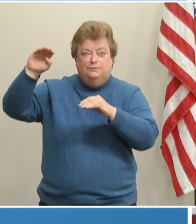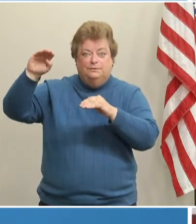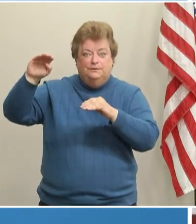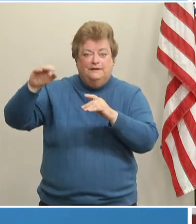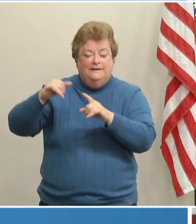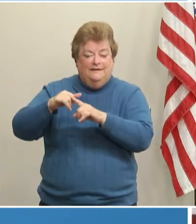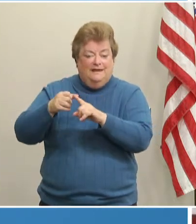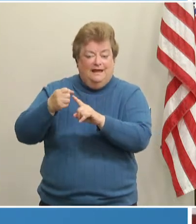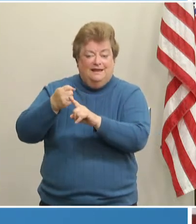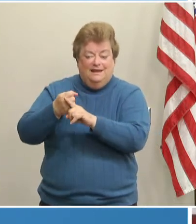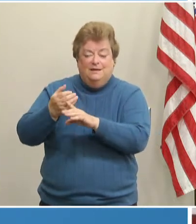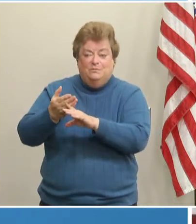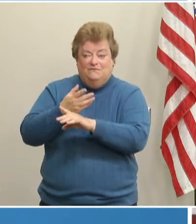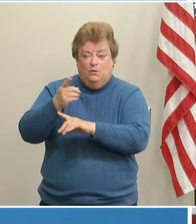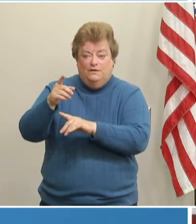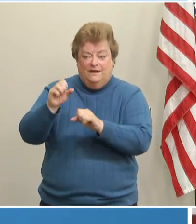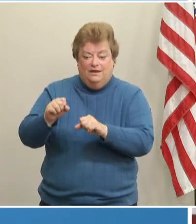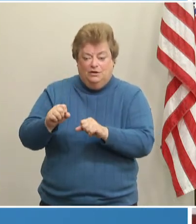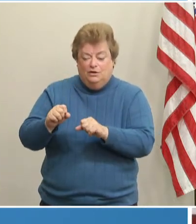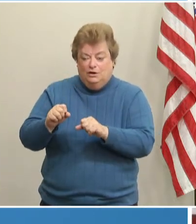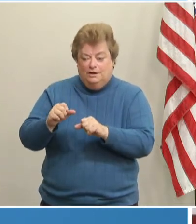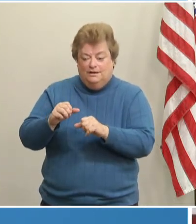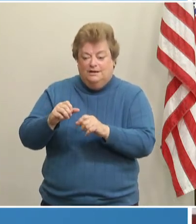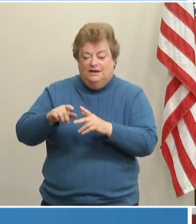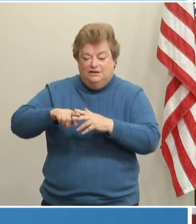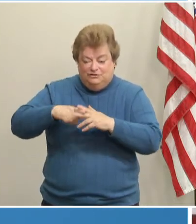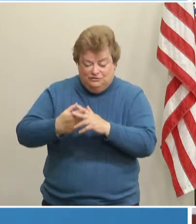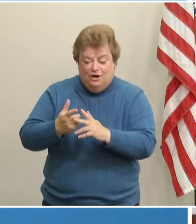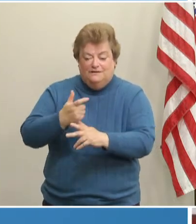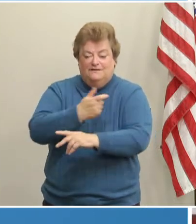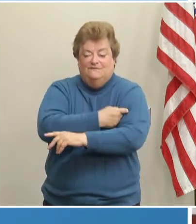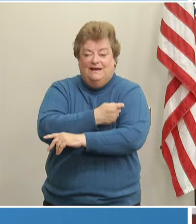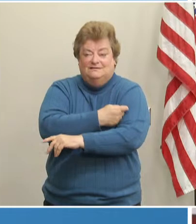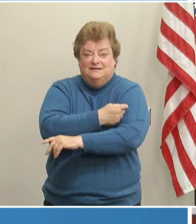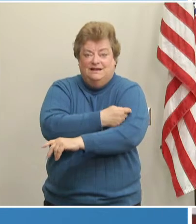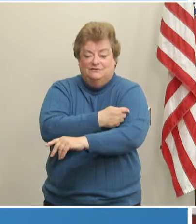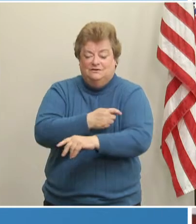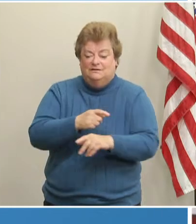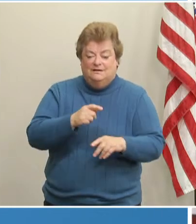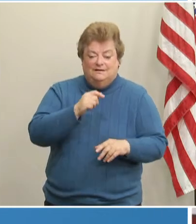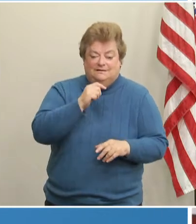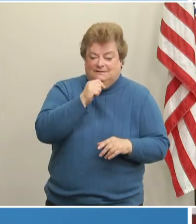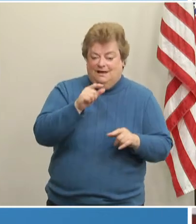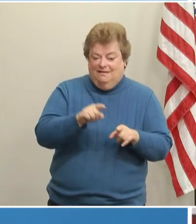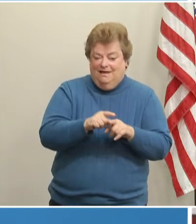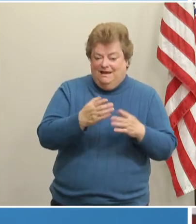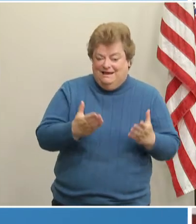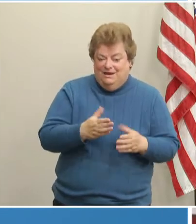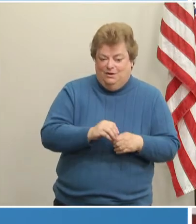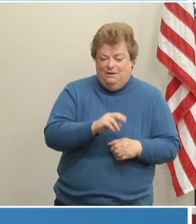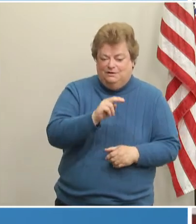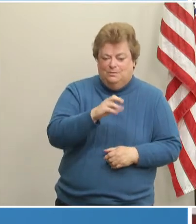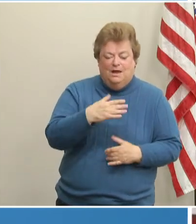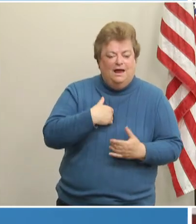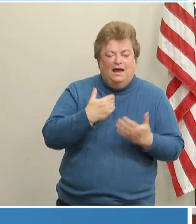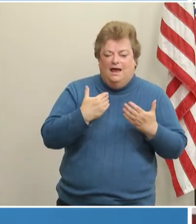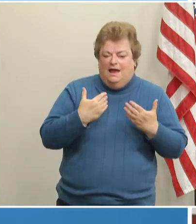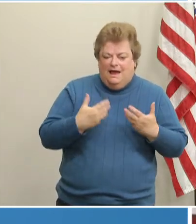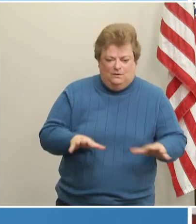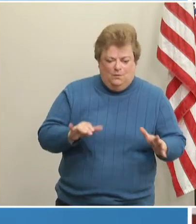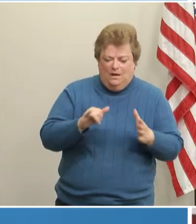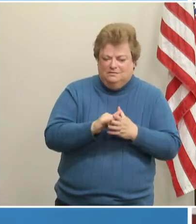unfortunately hit before they could move as quickly with the vaccinations. I don't want that to happen in Nebraska. I don't want that surge